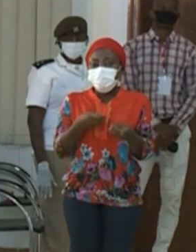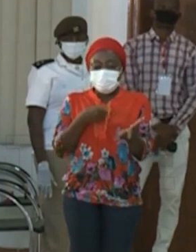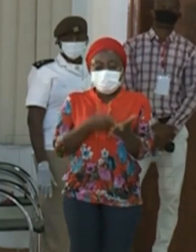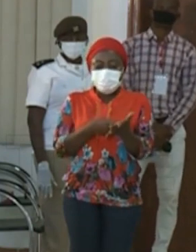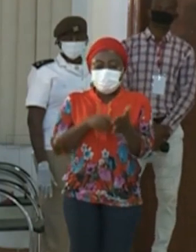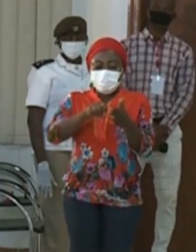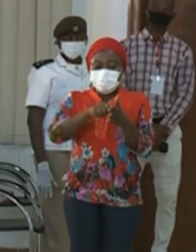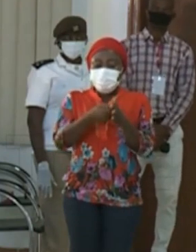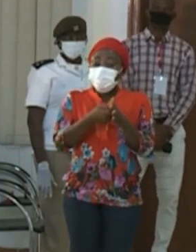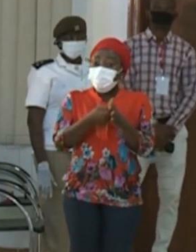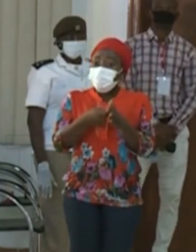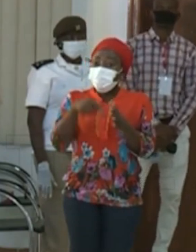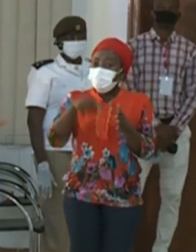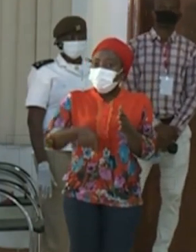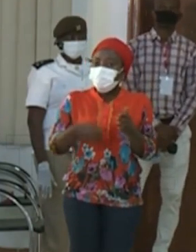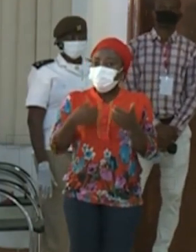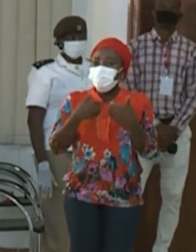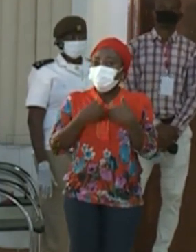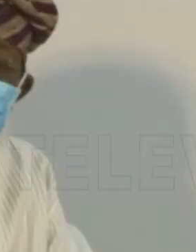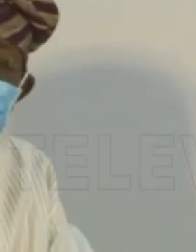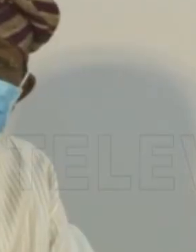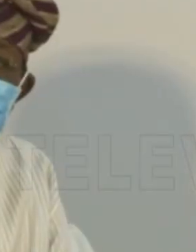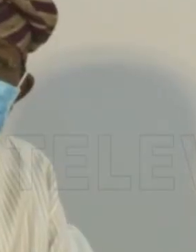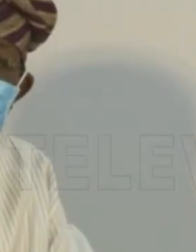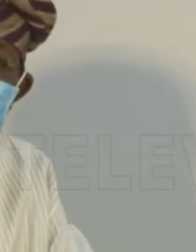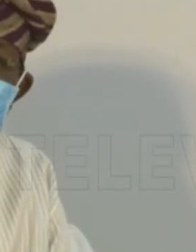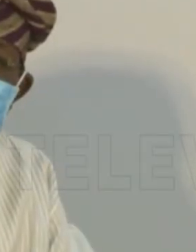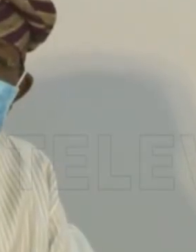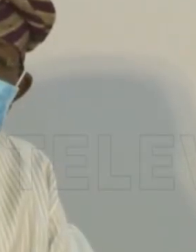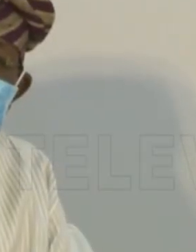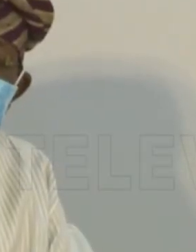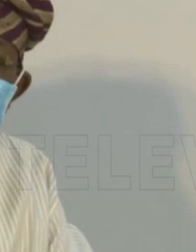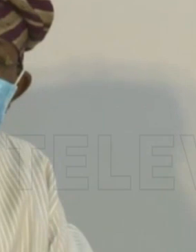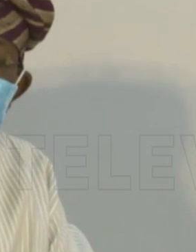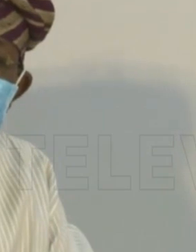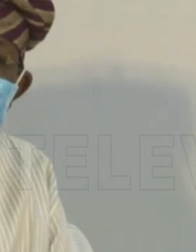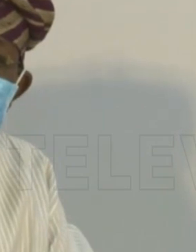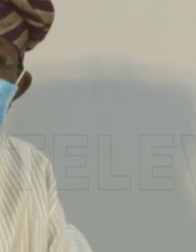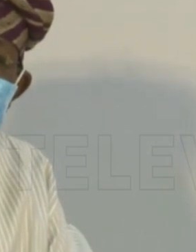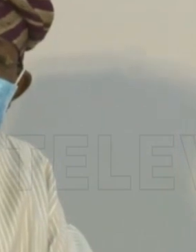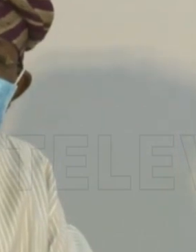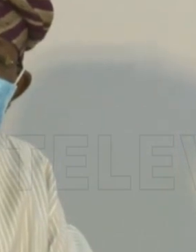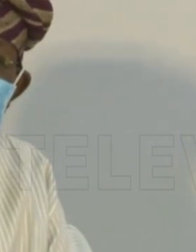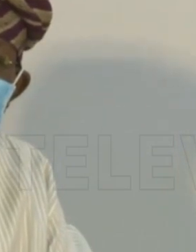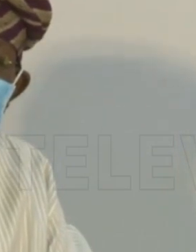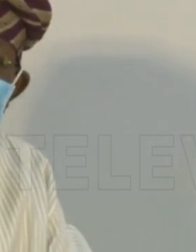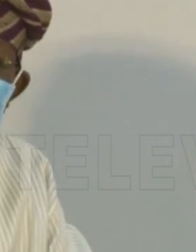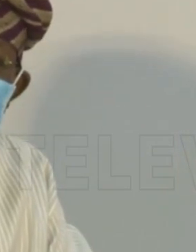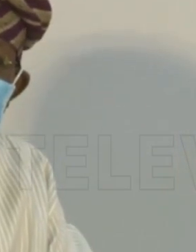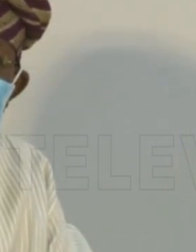lockdown have their resident permits and visas expired, but they cannot renew